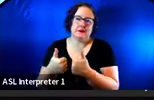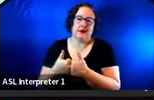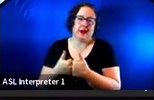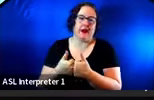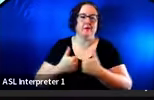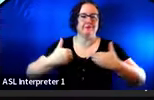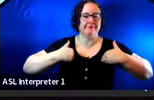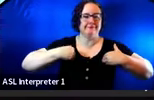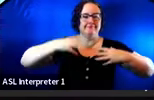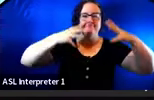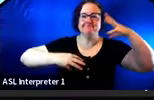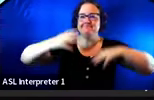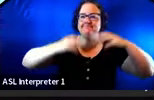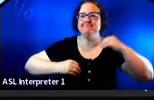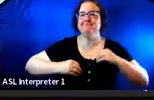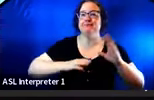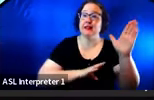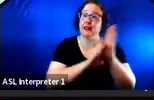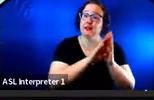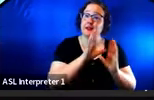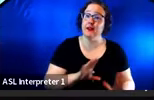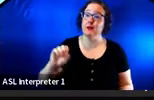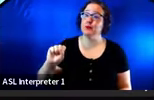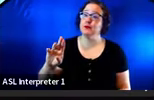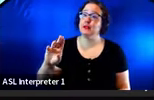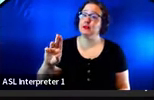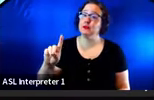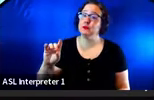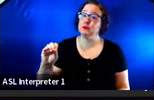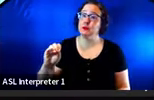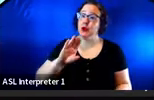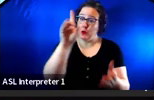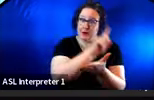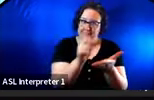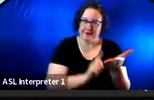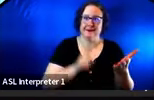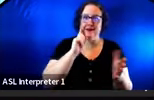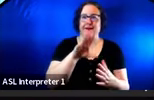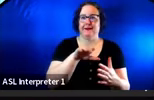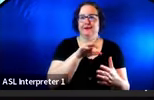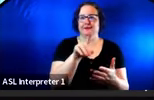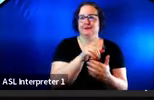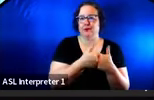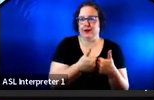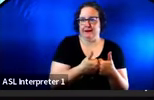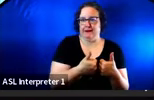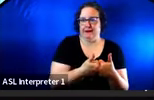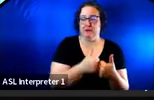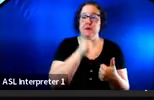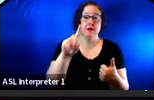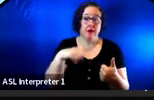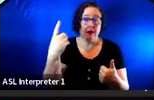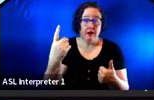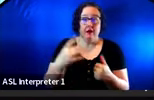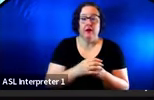that experience that the game developers and game studios designed as part of the game, right? So not really just about